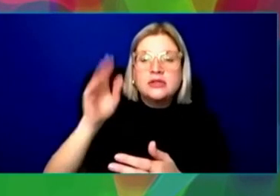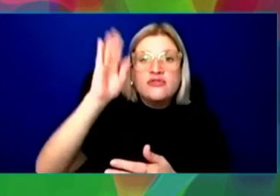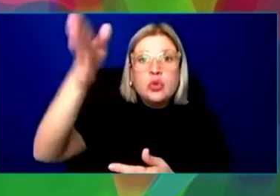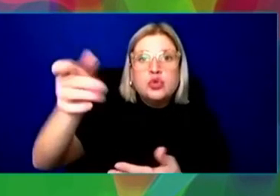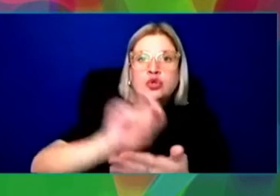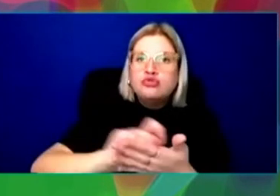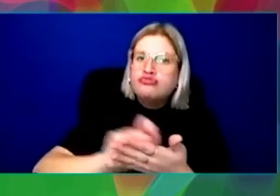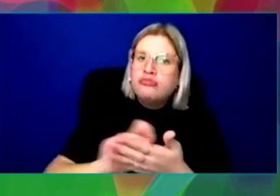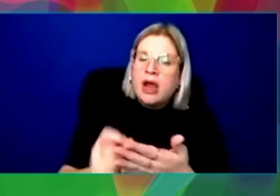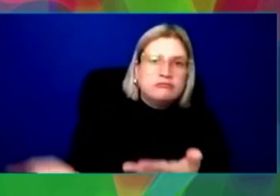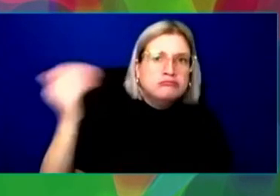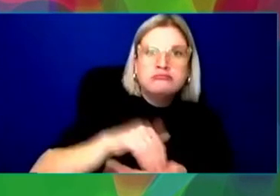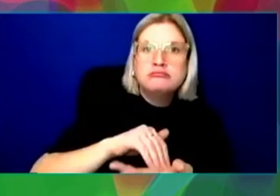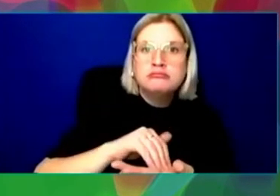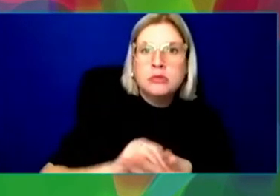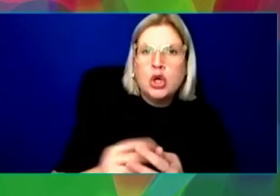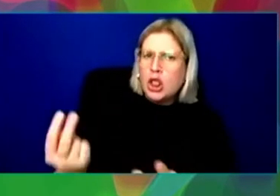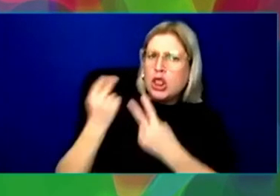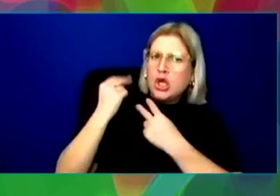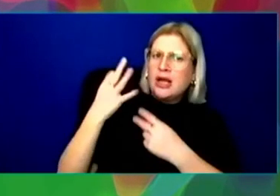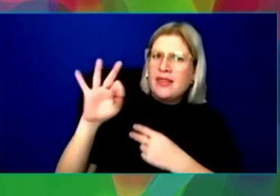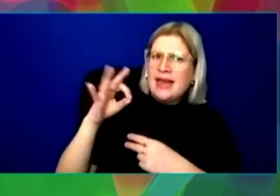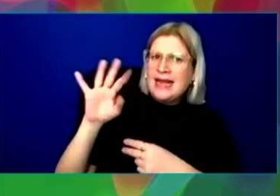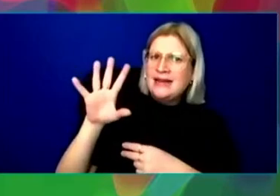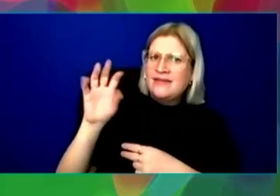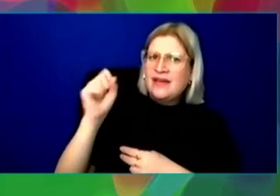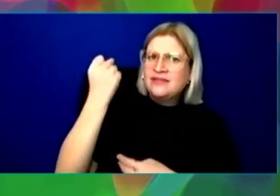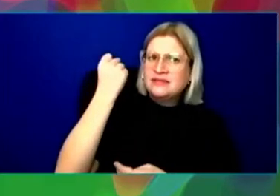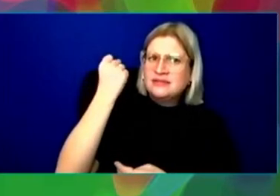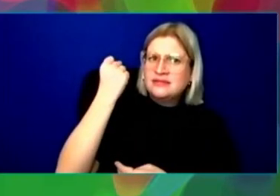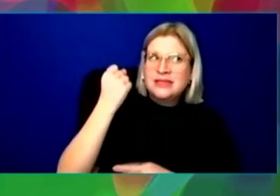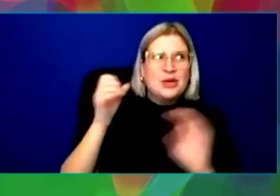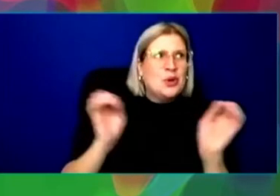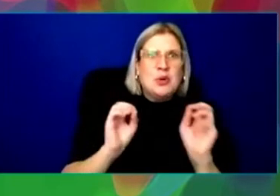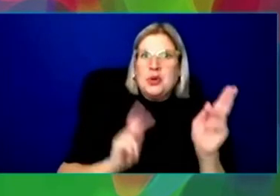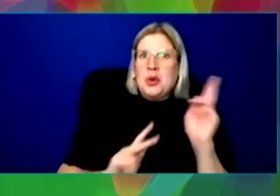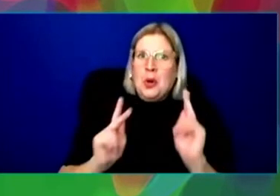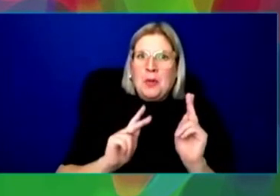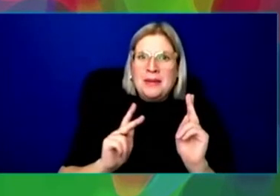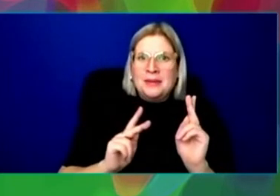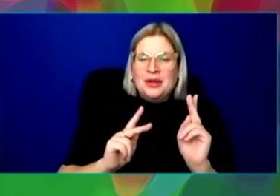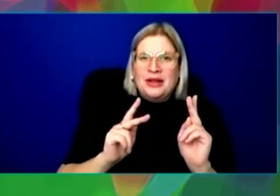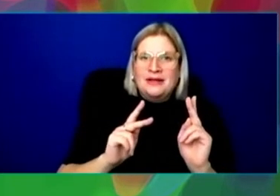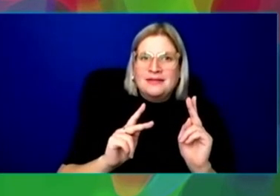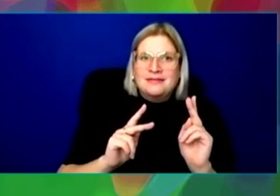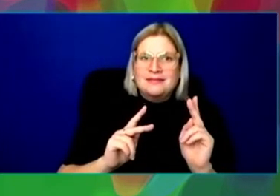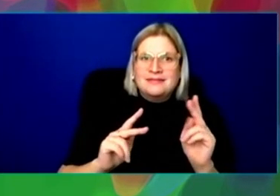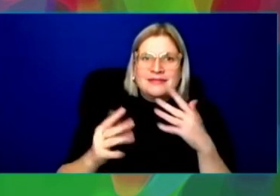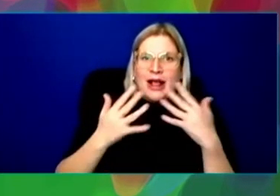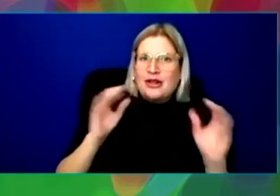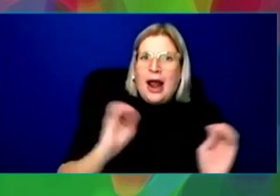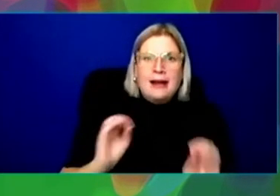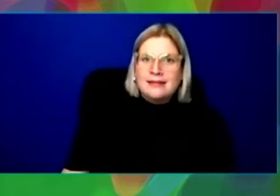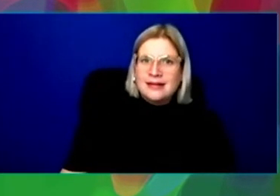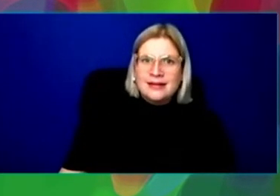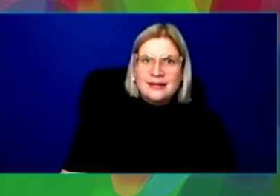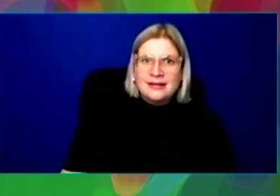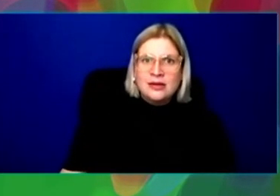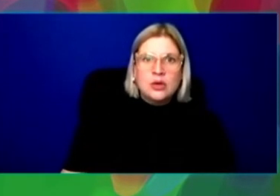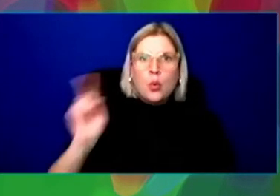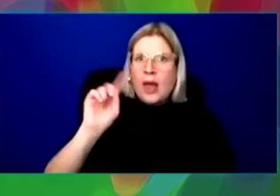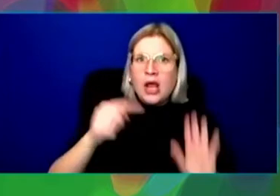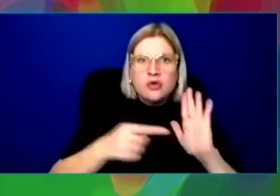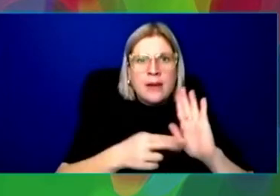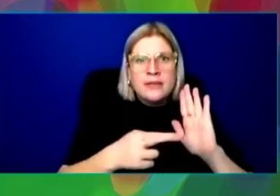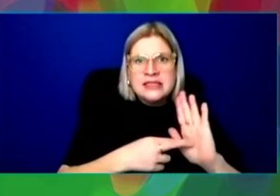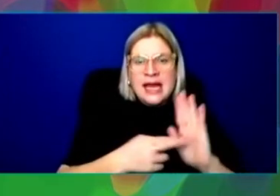you look at like 1950s, there were no people, it's like, you know, maybe, I don't, like, where are we, right? So we have